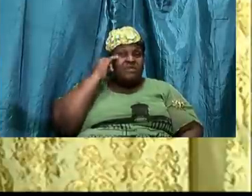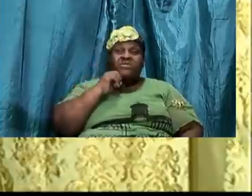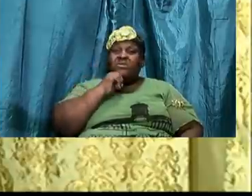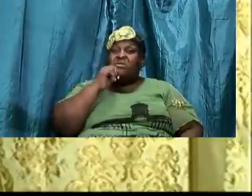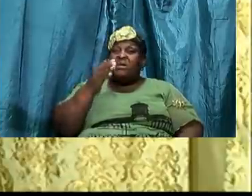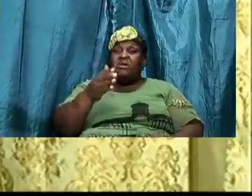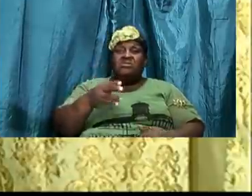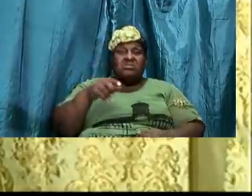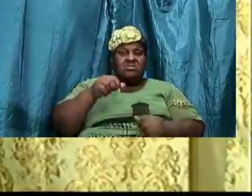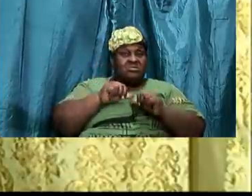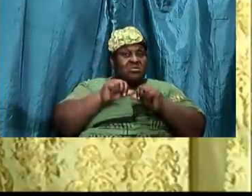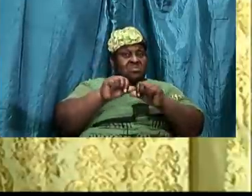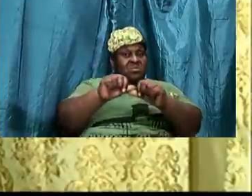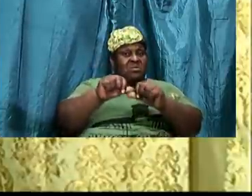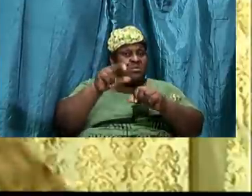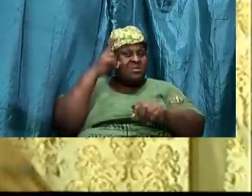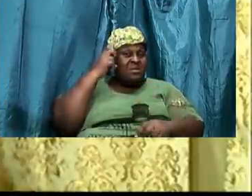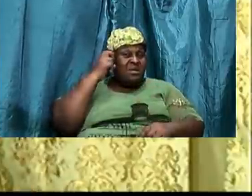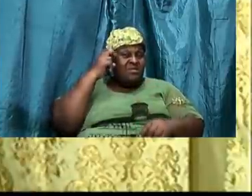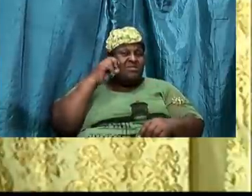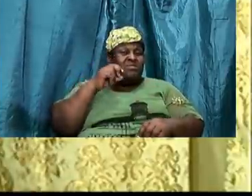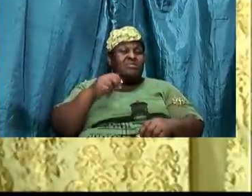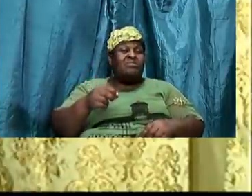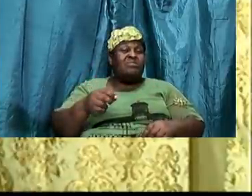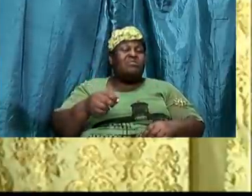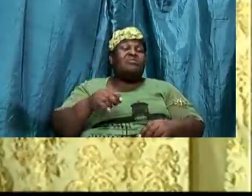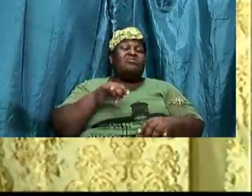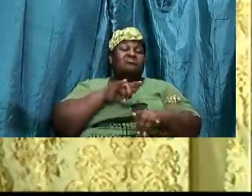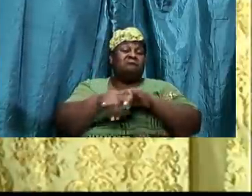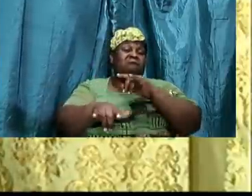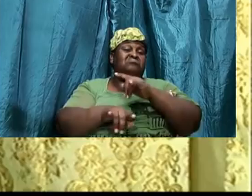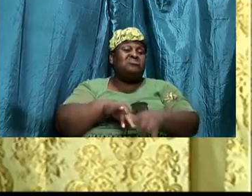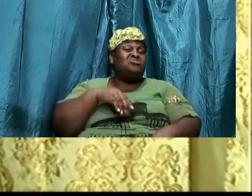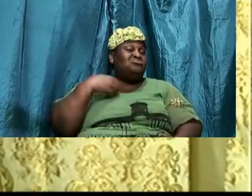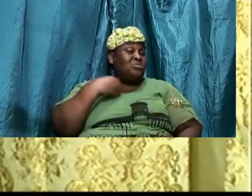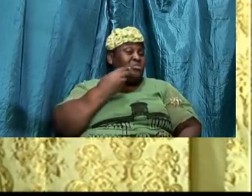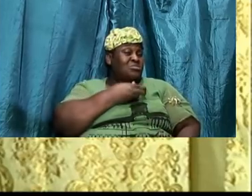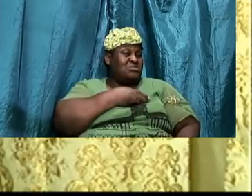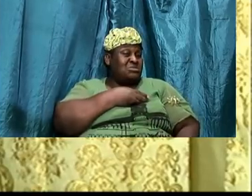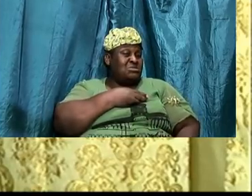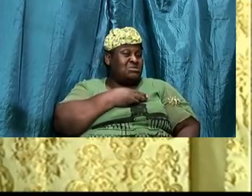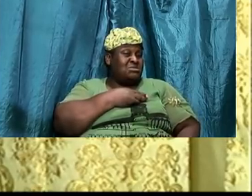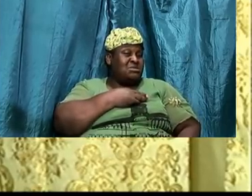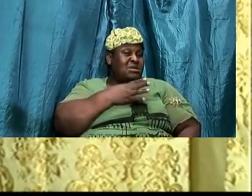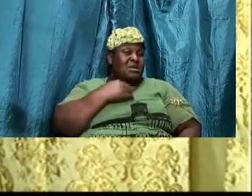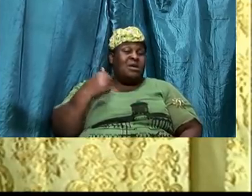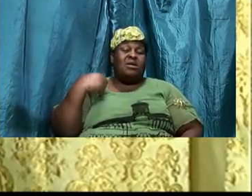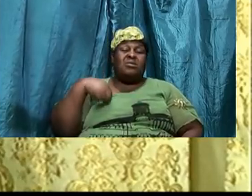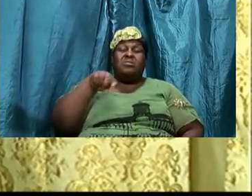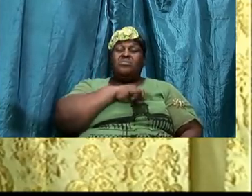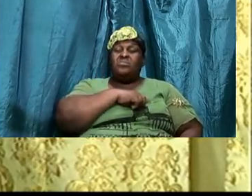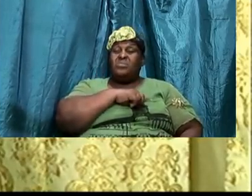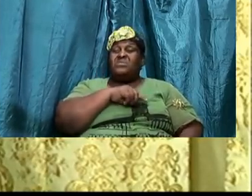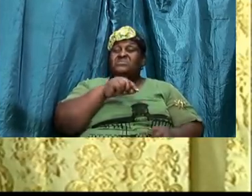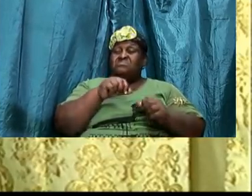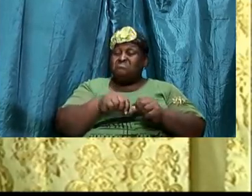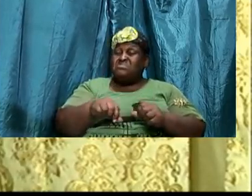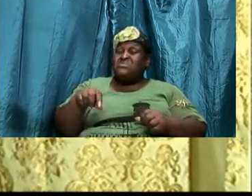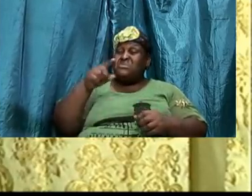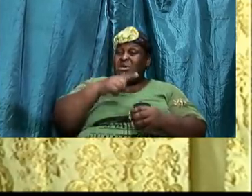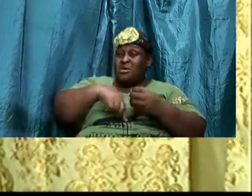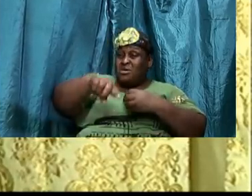the adversary is going to persuade us otherwise. And we have been around some time now, and we have